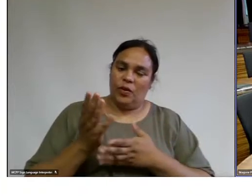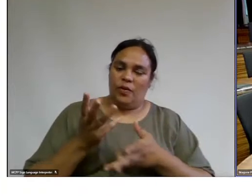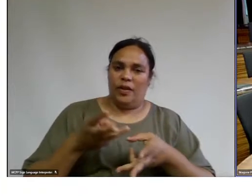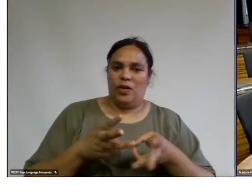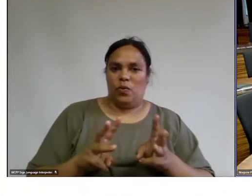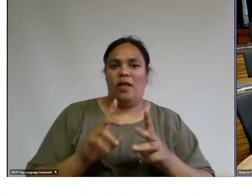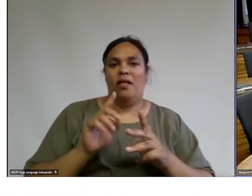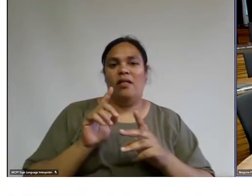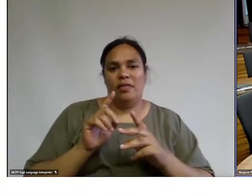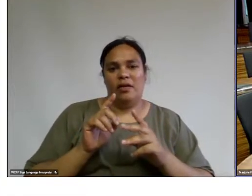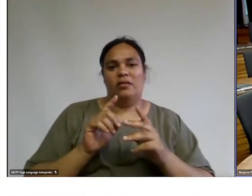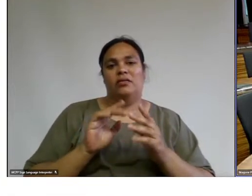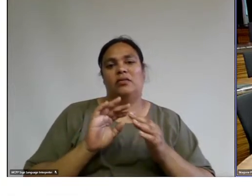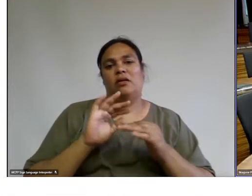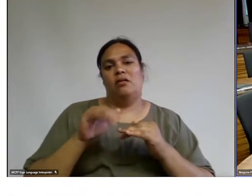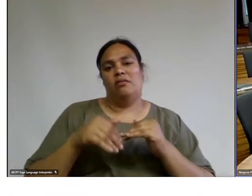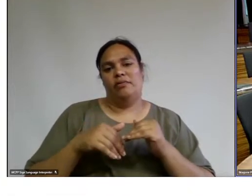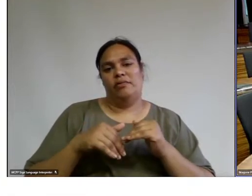That then